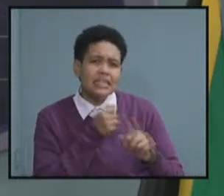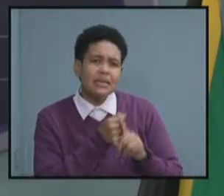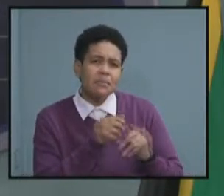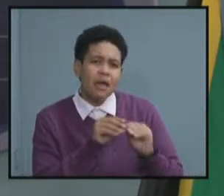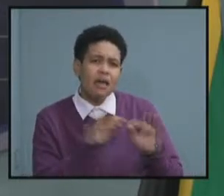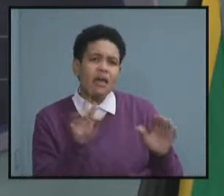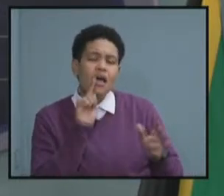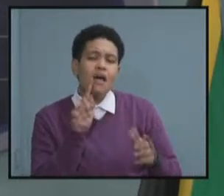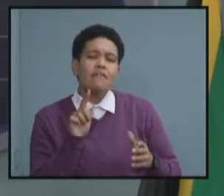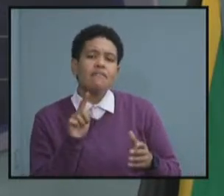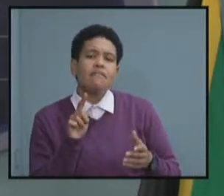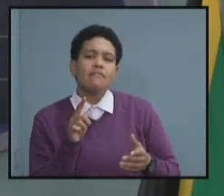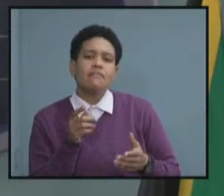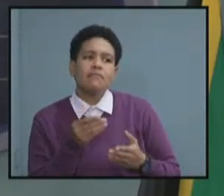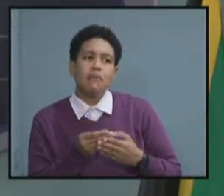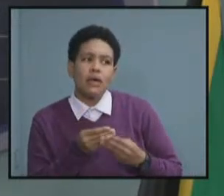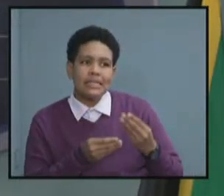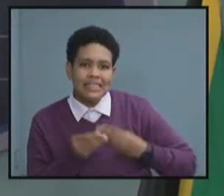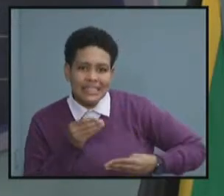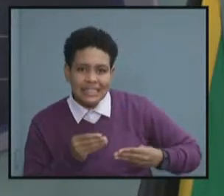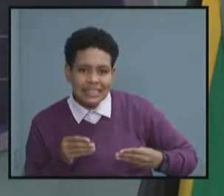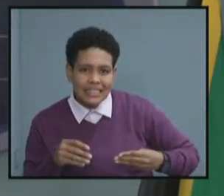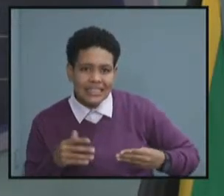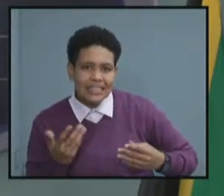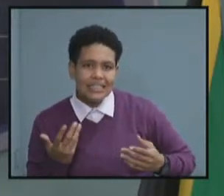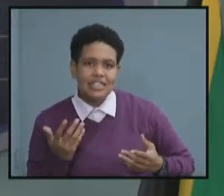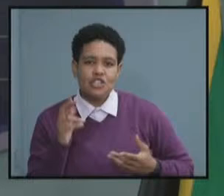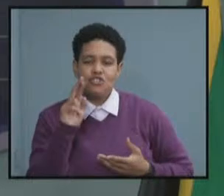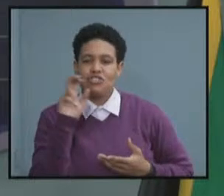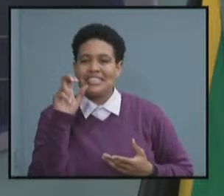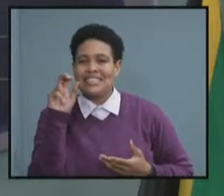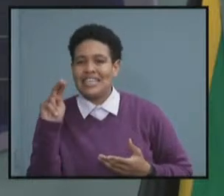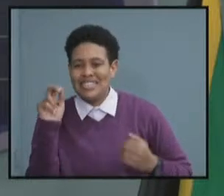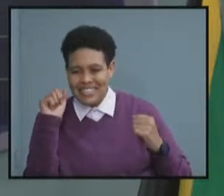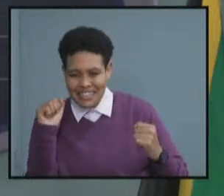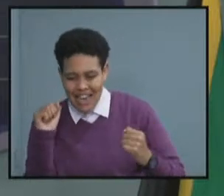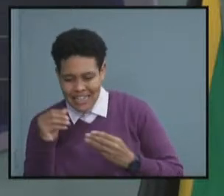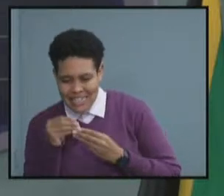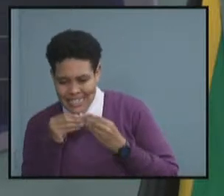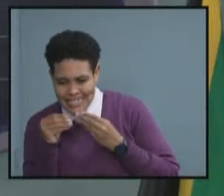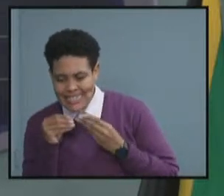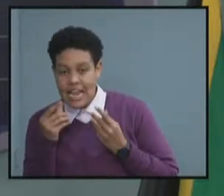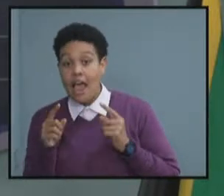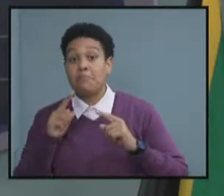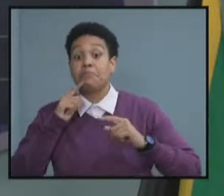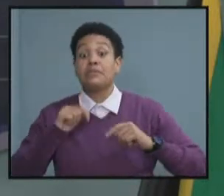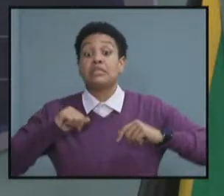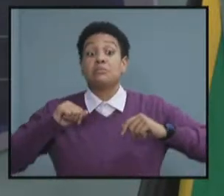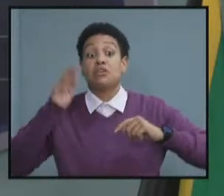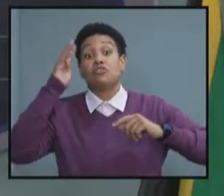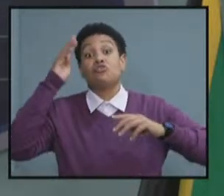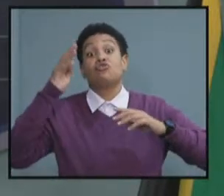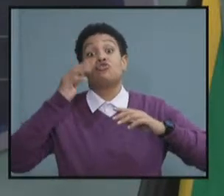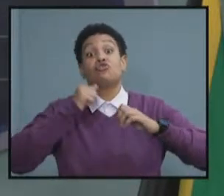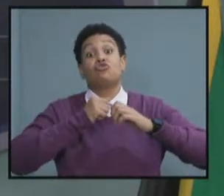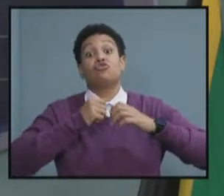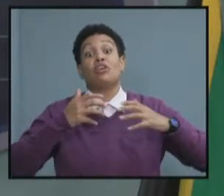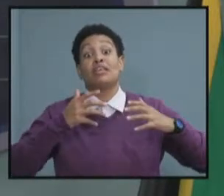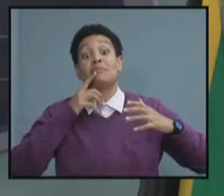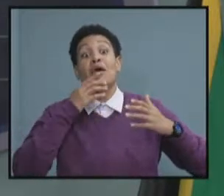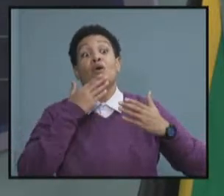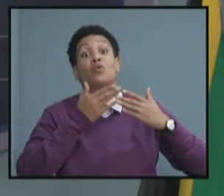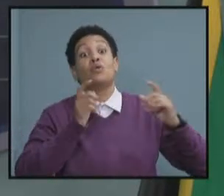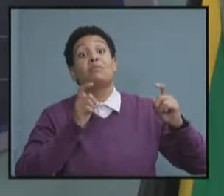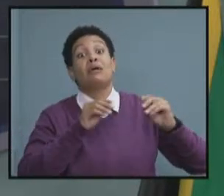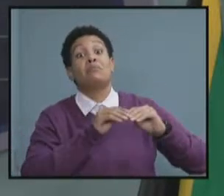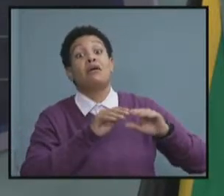the recession. The space created by the good management of the epidemic must not be